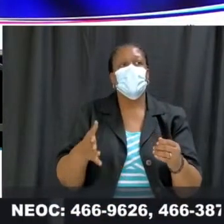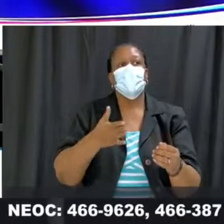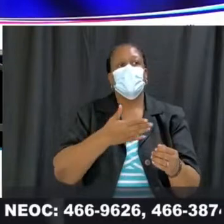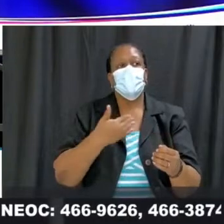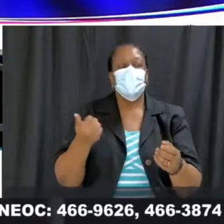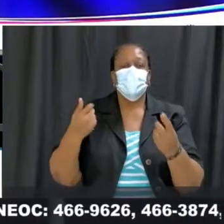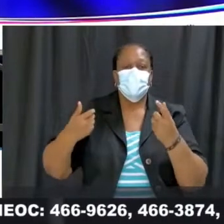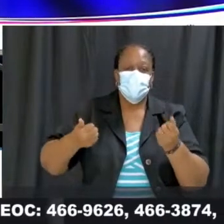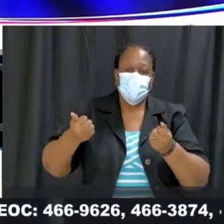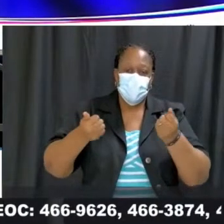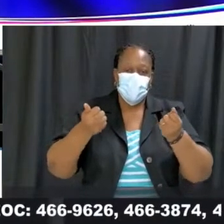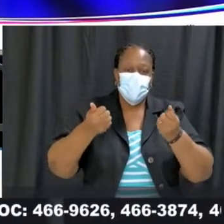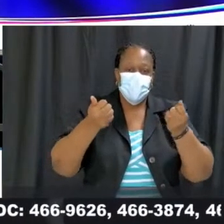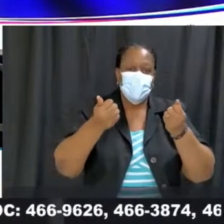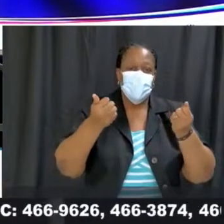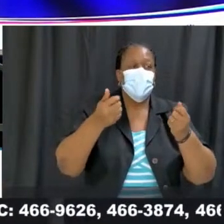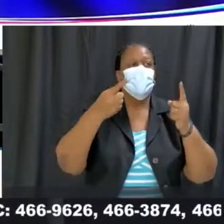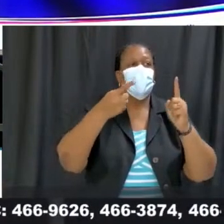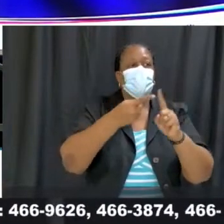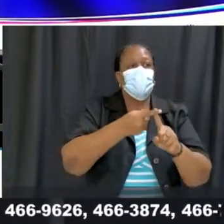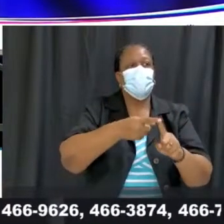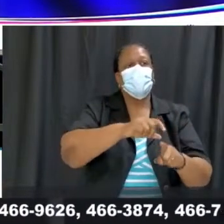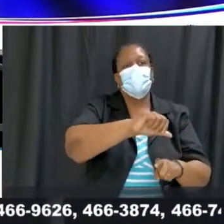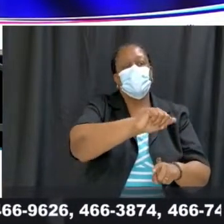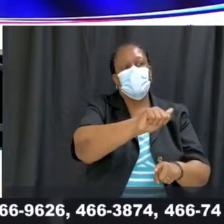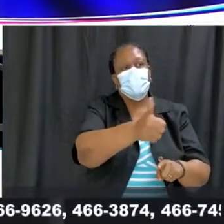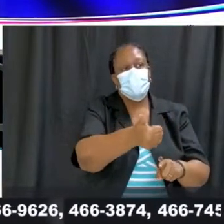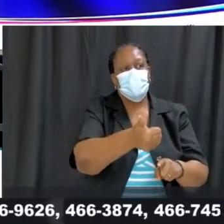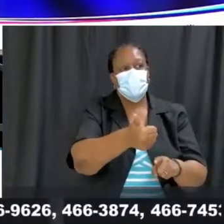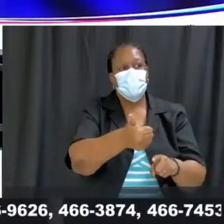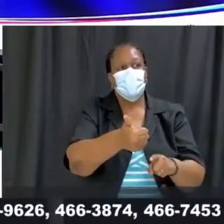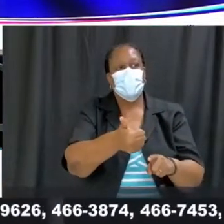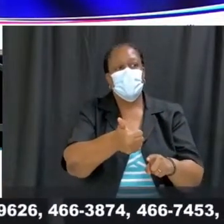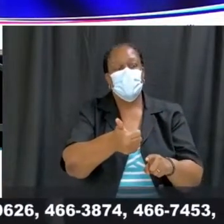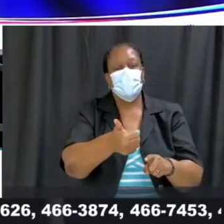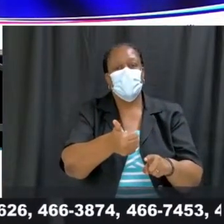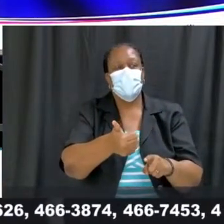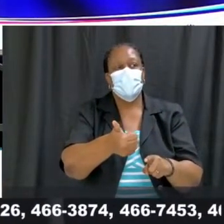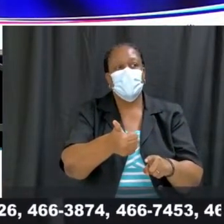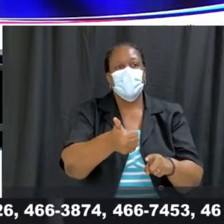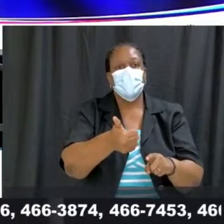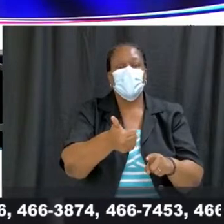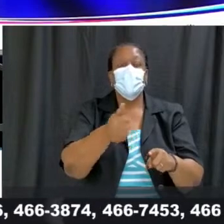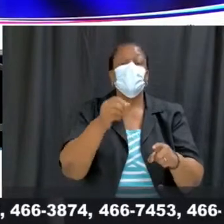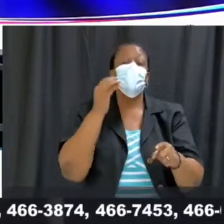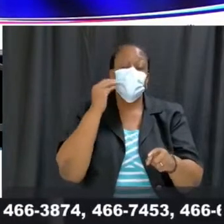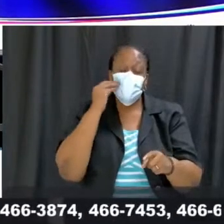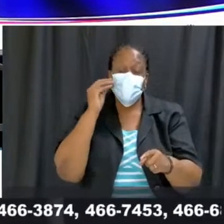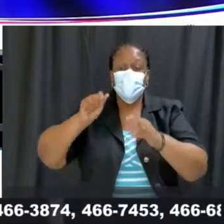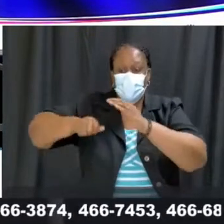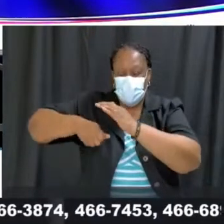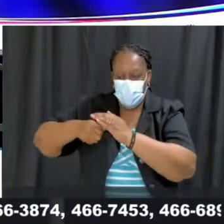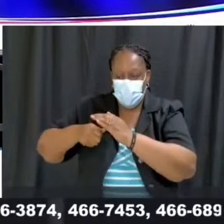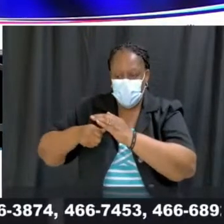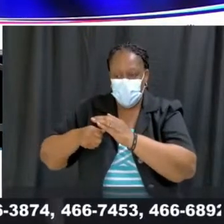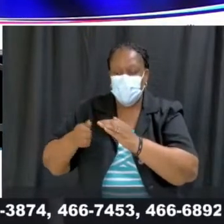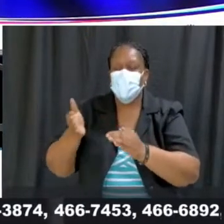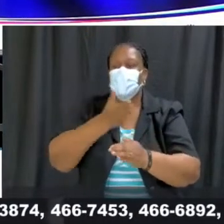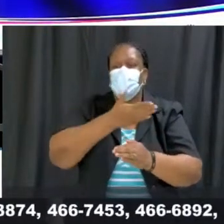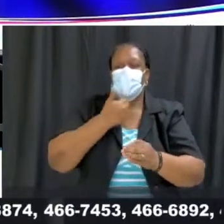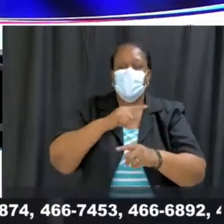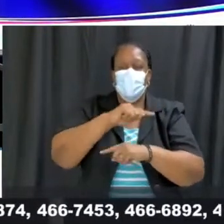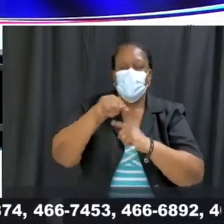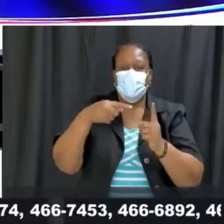vehicle and would have traveled in the same direction that the taxi would have been traveling. These are some of